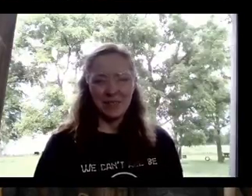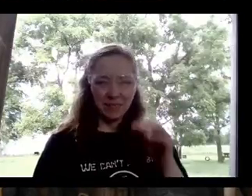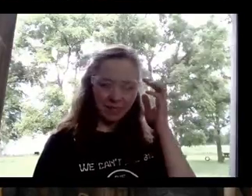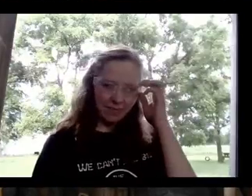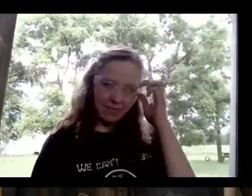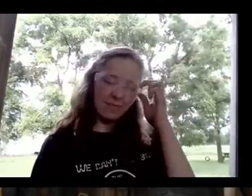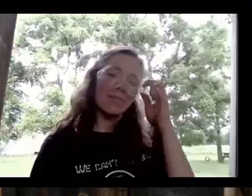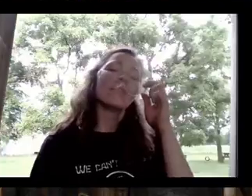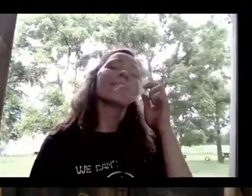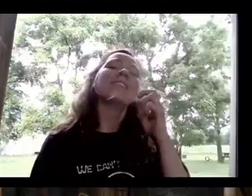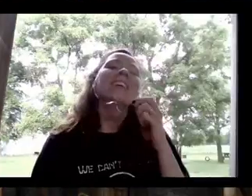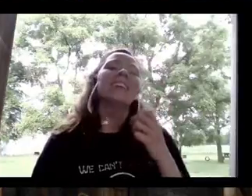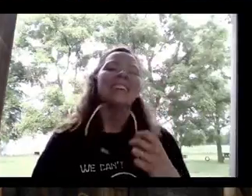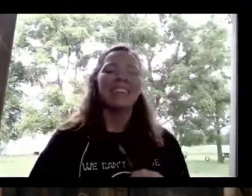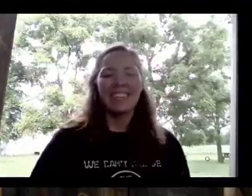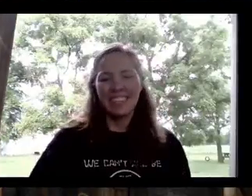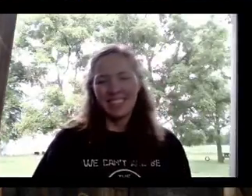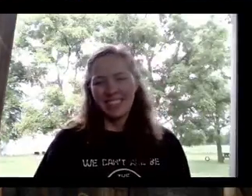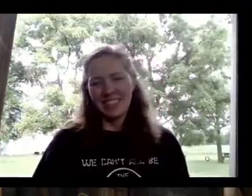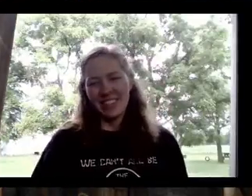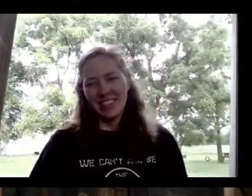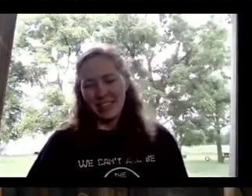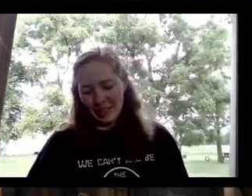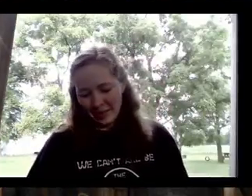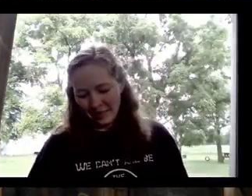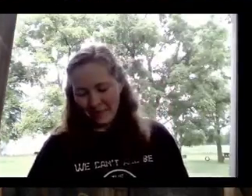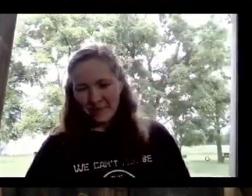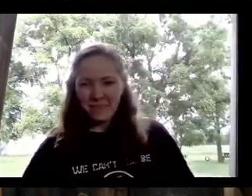Some days I'm not efficient.